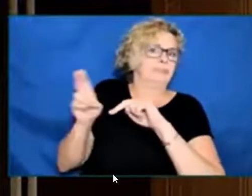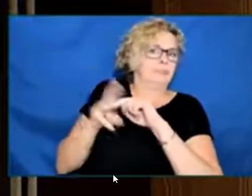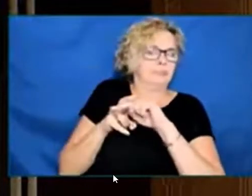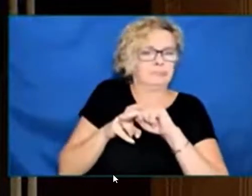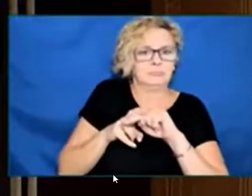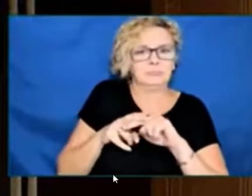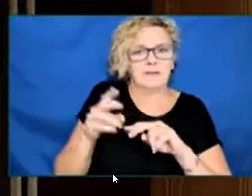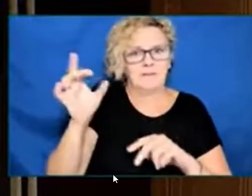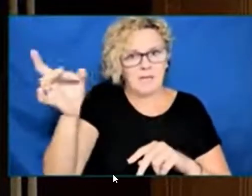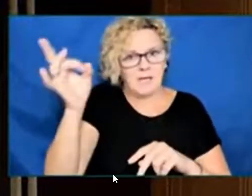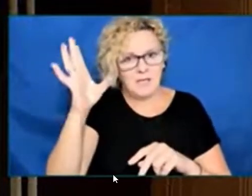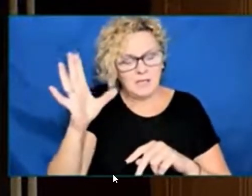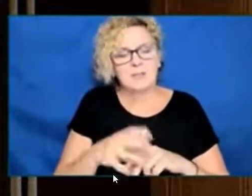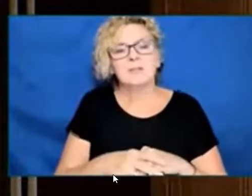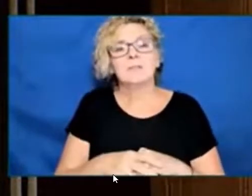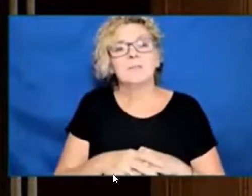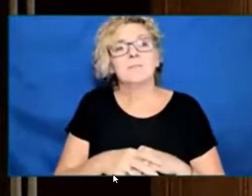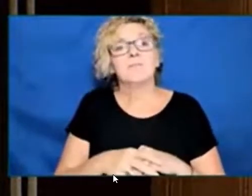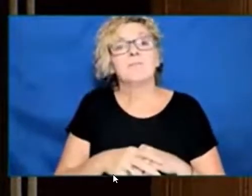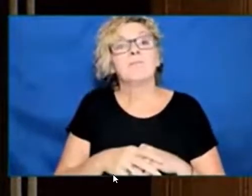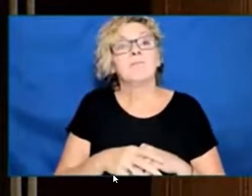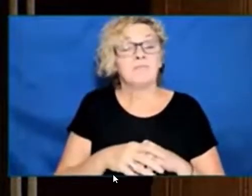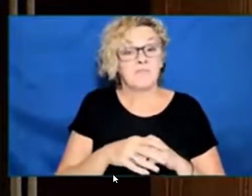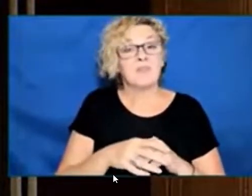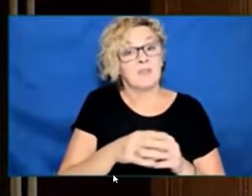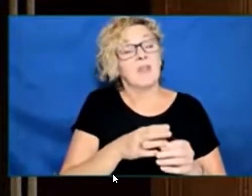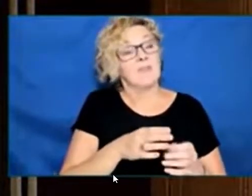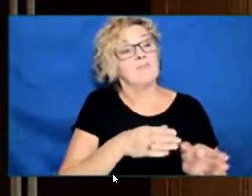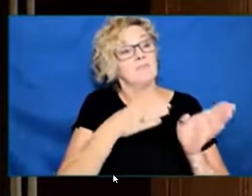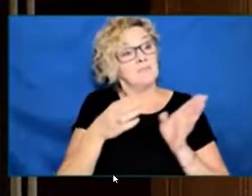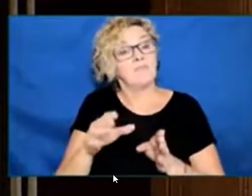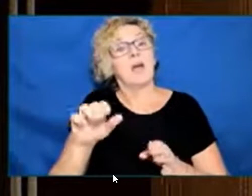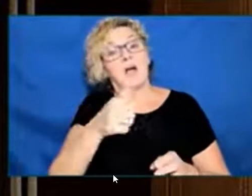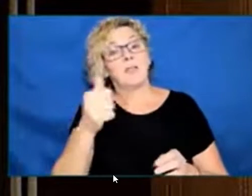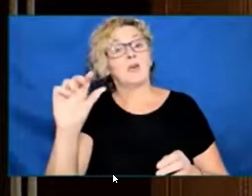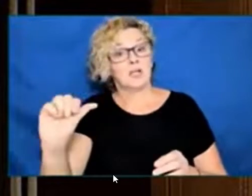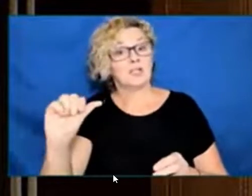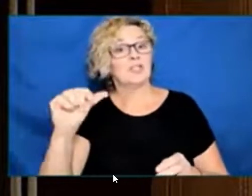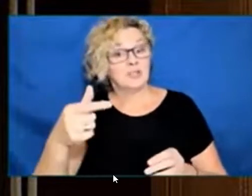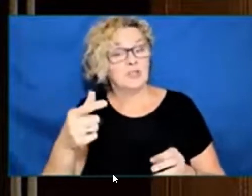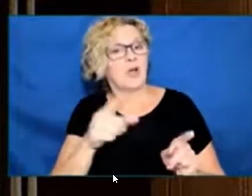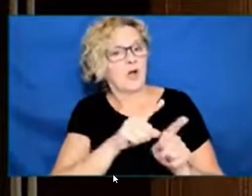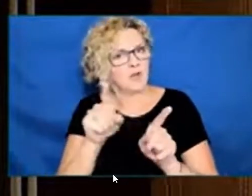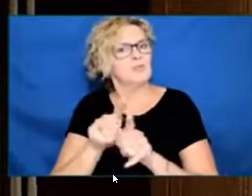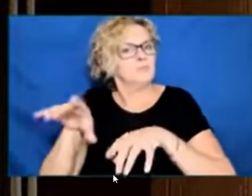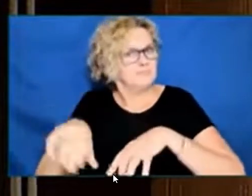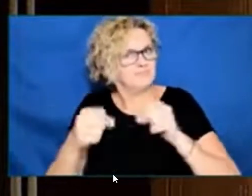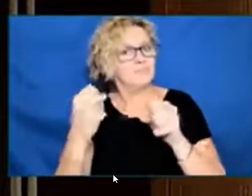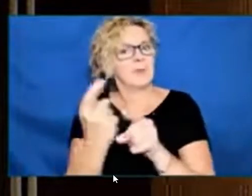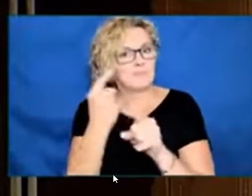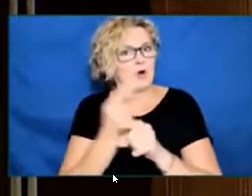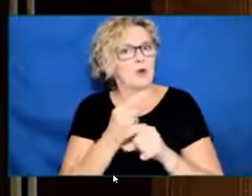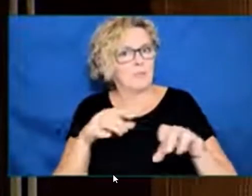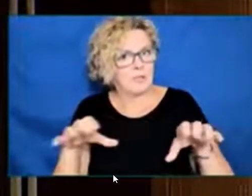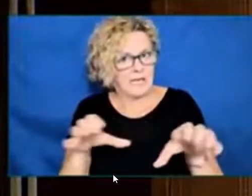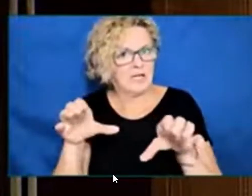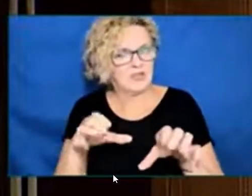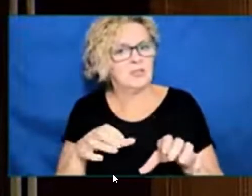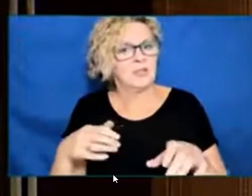Other Attorney Generals have issued similar directives in circumstances where it was appropriate to do so. 6 months